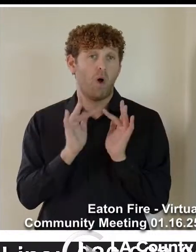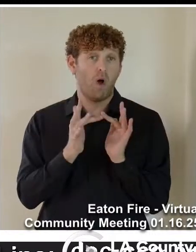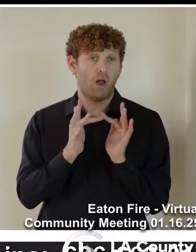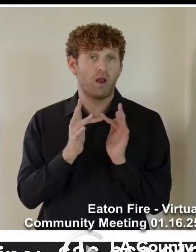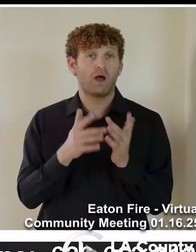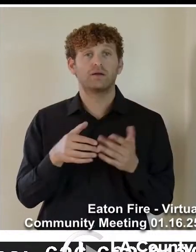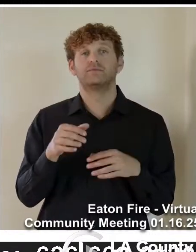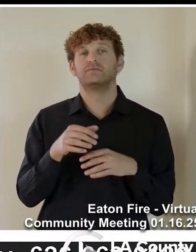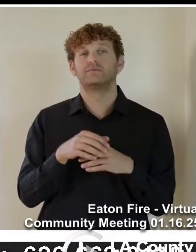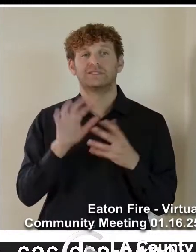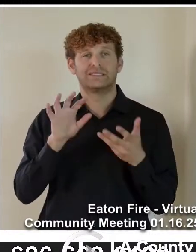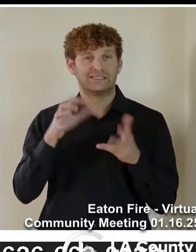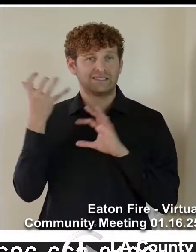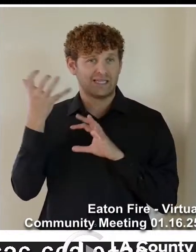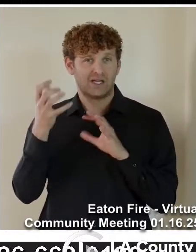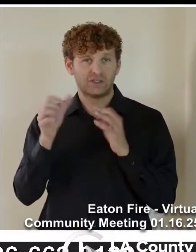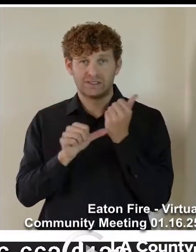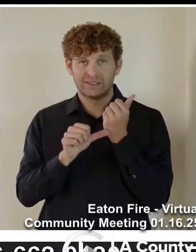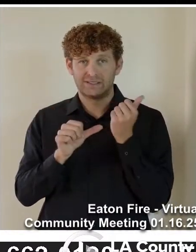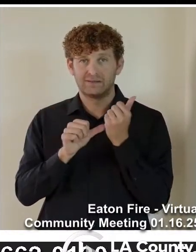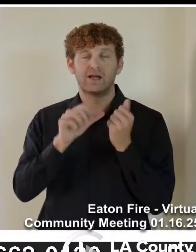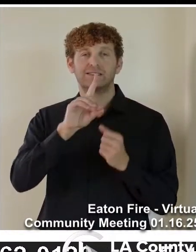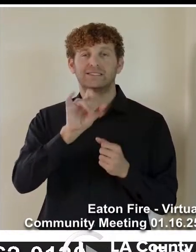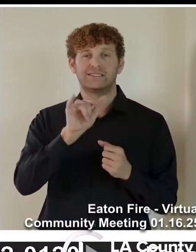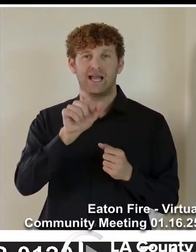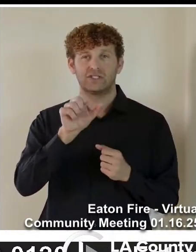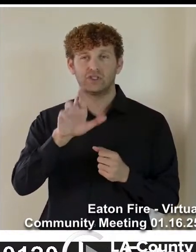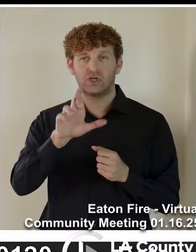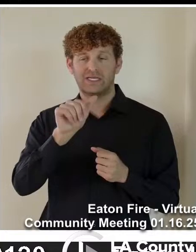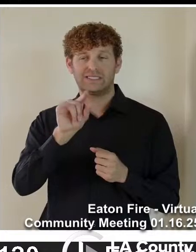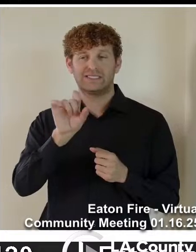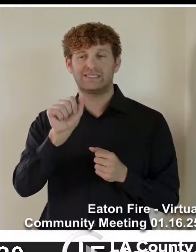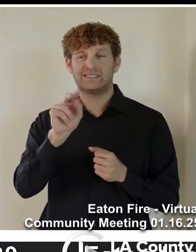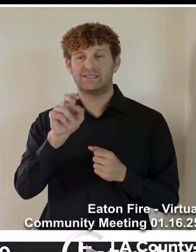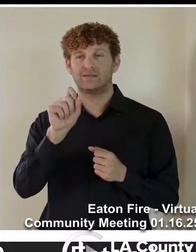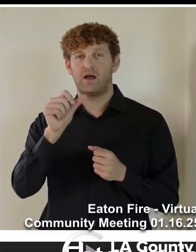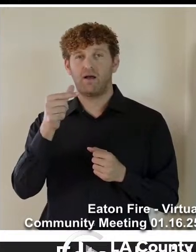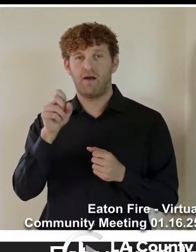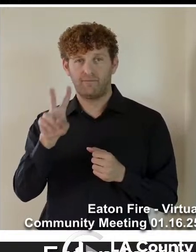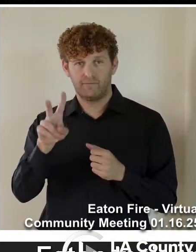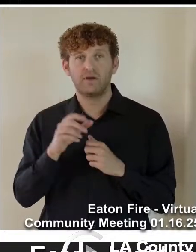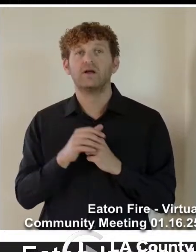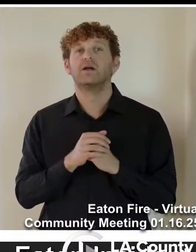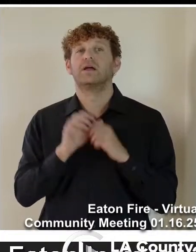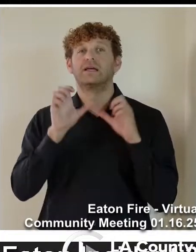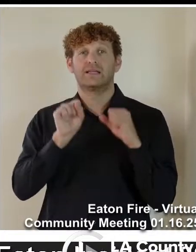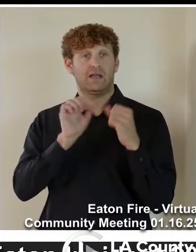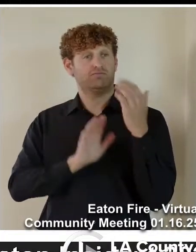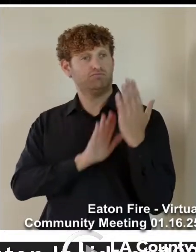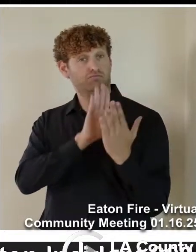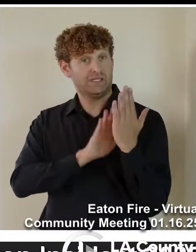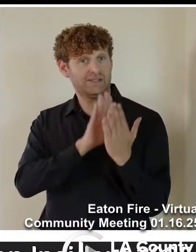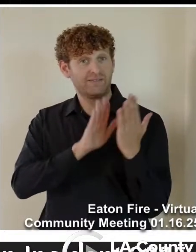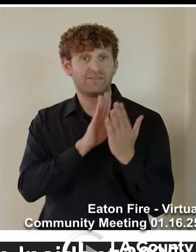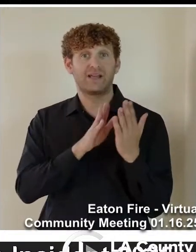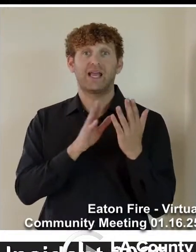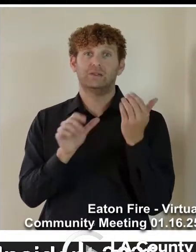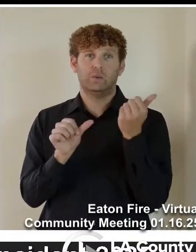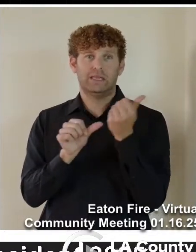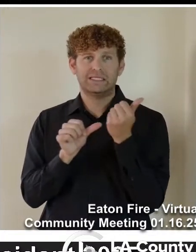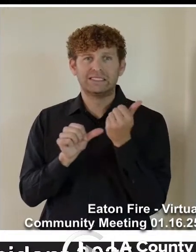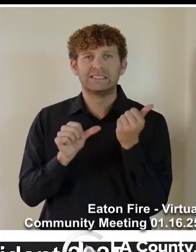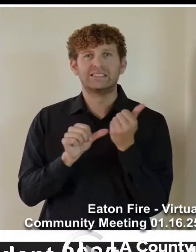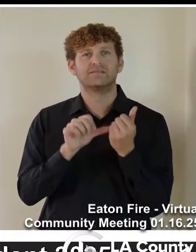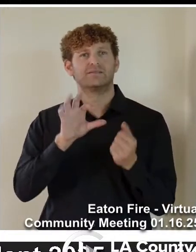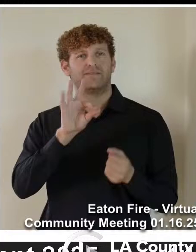visit one of the recovery centers and get face-to-face, one-on-one help with a FEMA staff member, okay? The